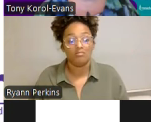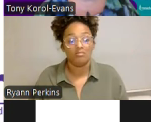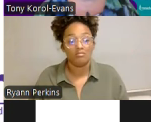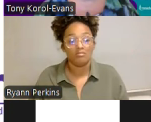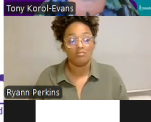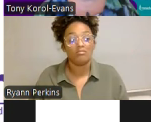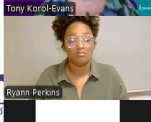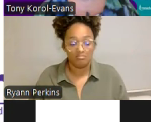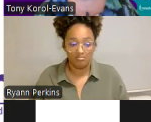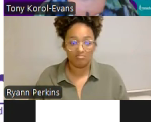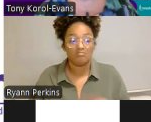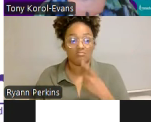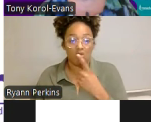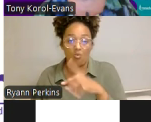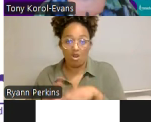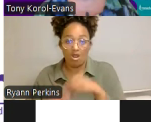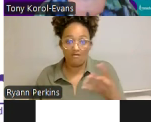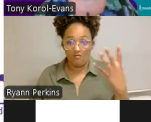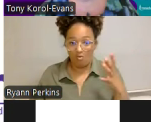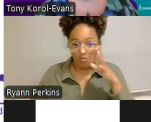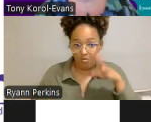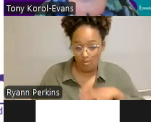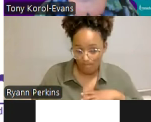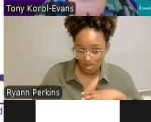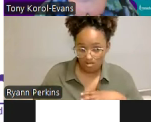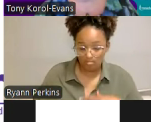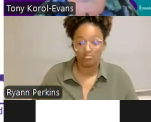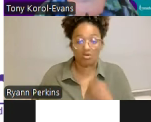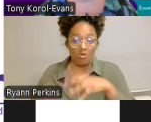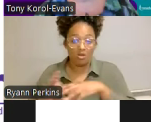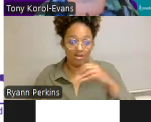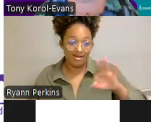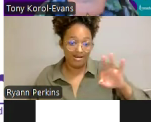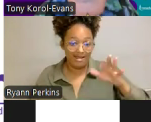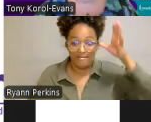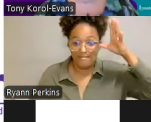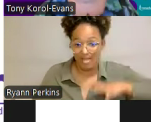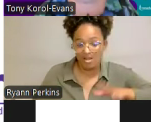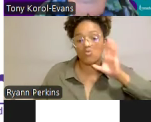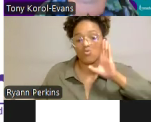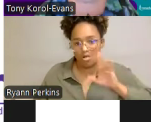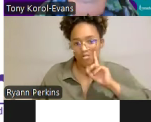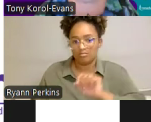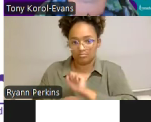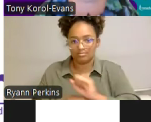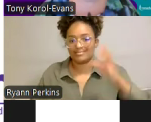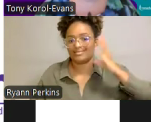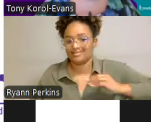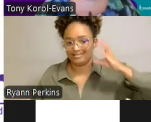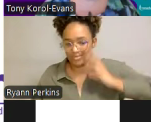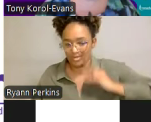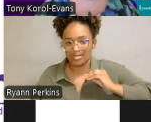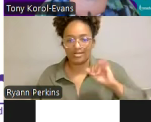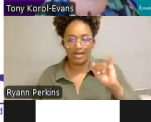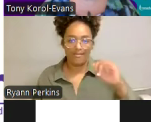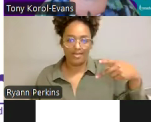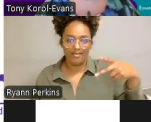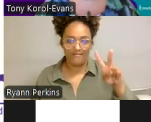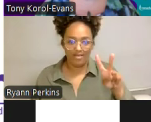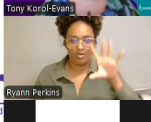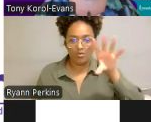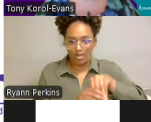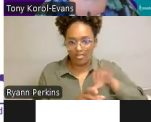women and 1 in 9 men will experience intimate partner violence during their lifetimes.